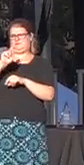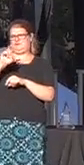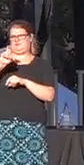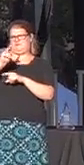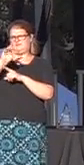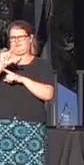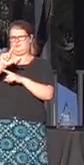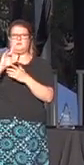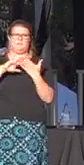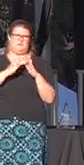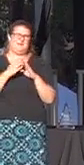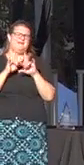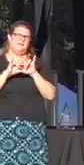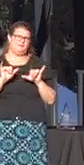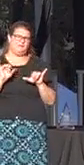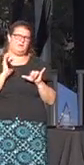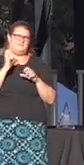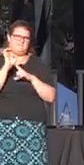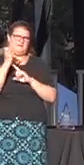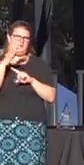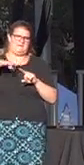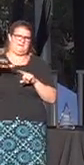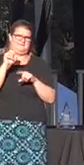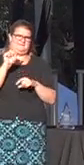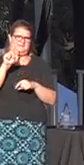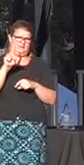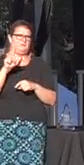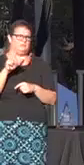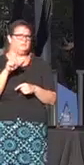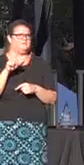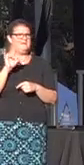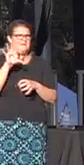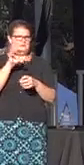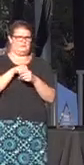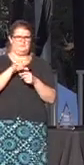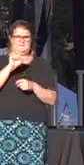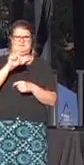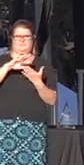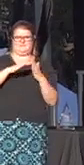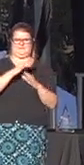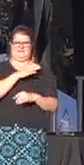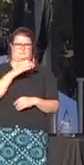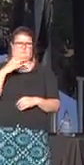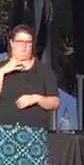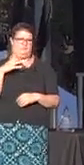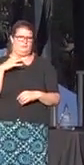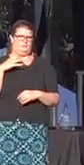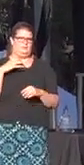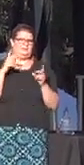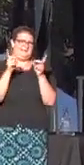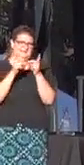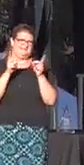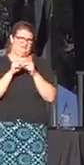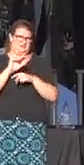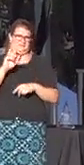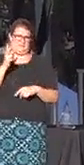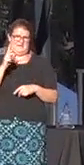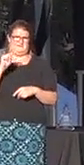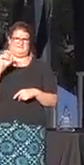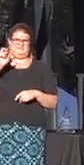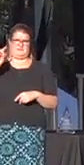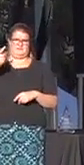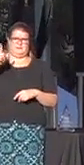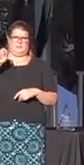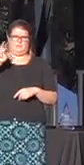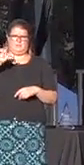as our environment in the San Diego region. This includes a San Diego City Councilman, District 3, Todd